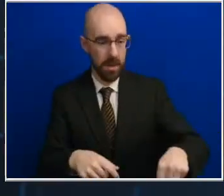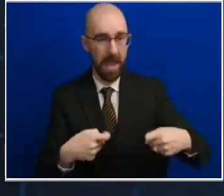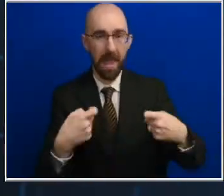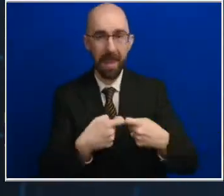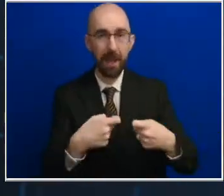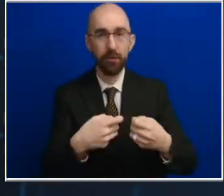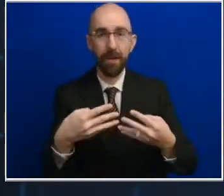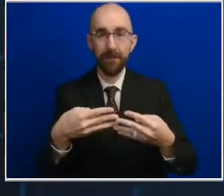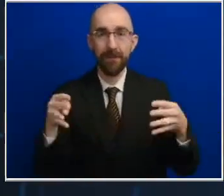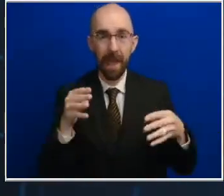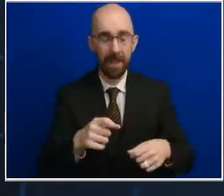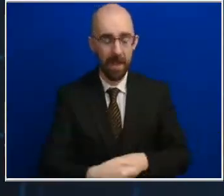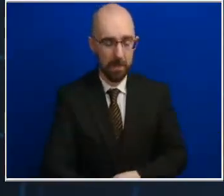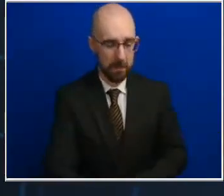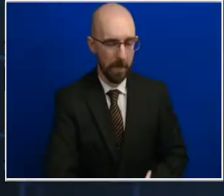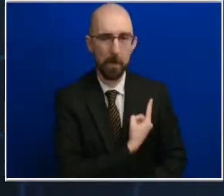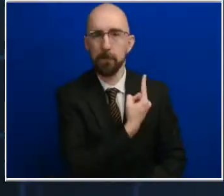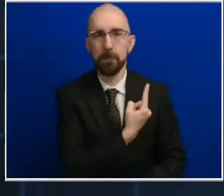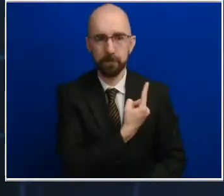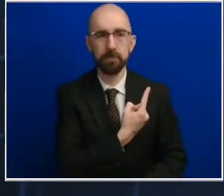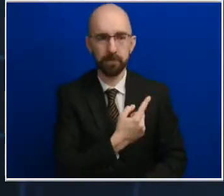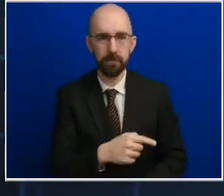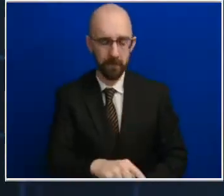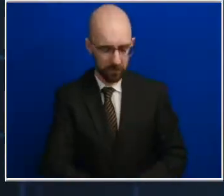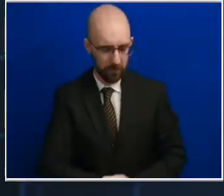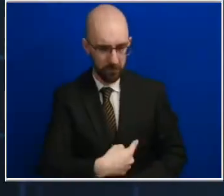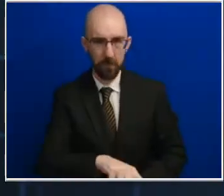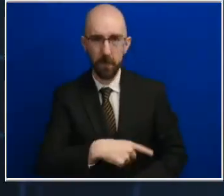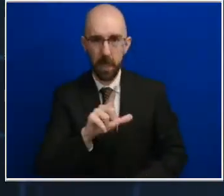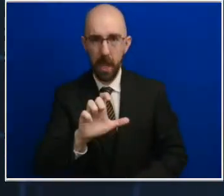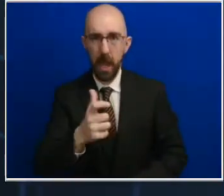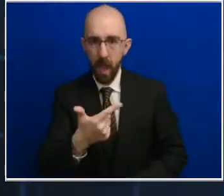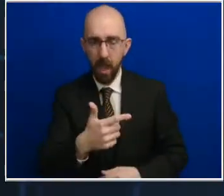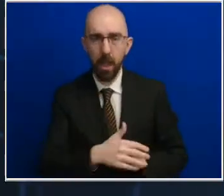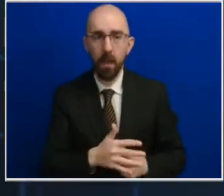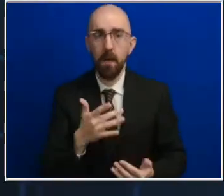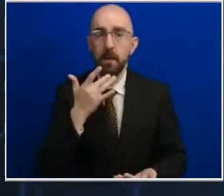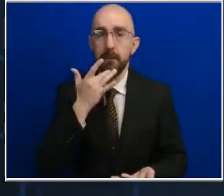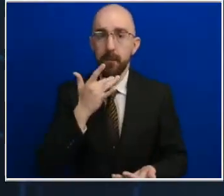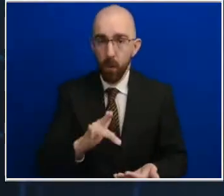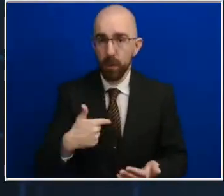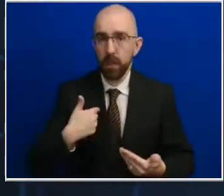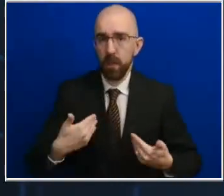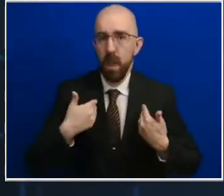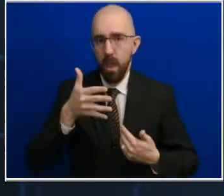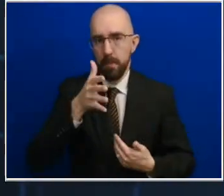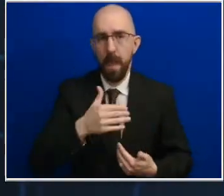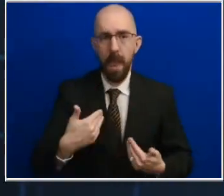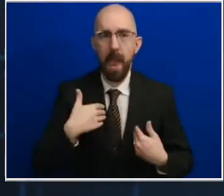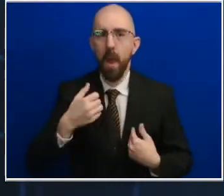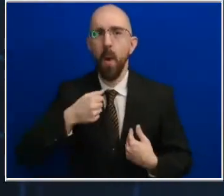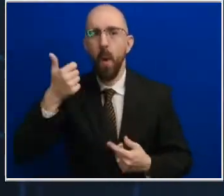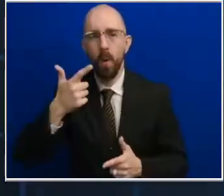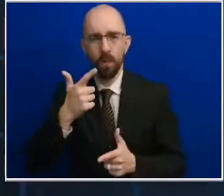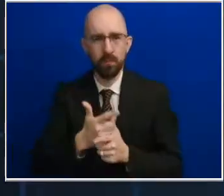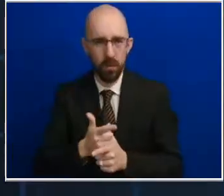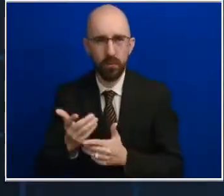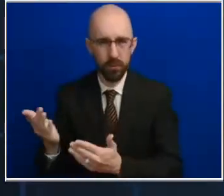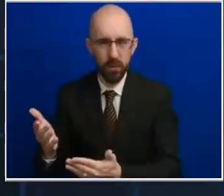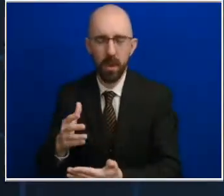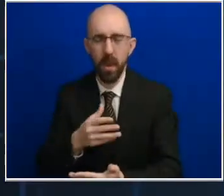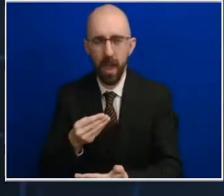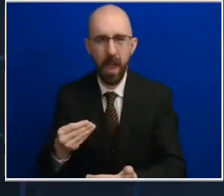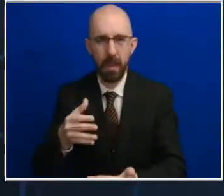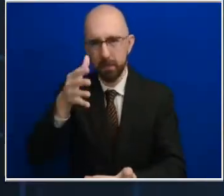it would send this electric shock through my left leg. And fortunately, as a young man, I had an older brother, and, you know, I had my dad